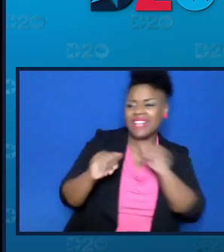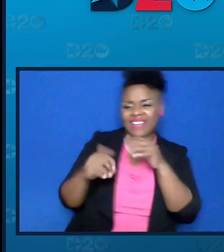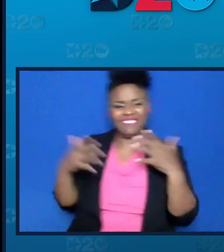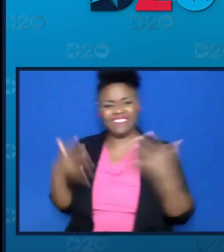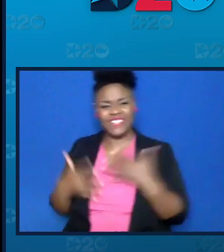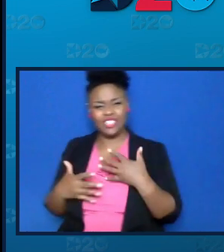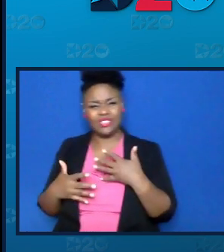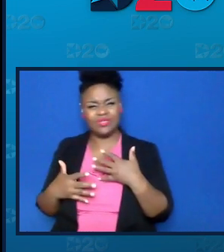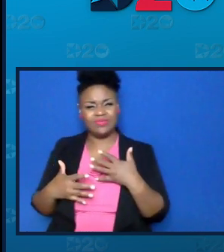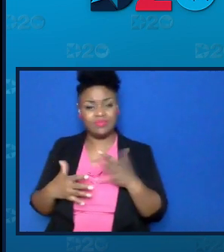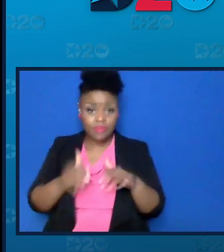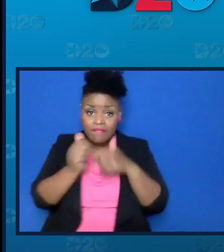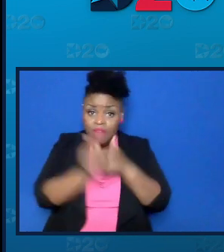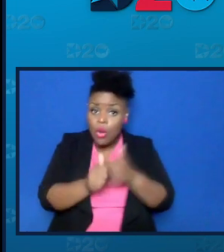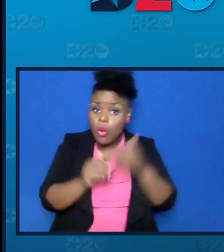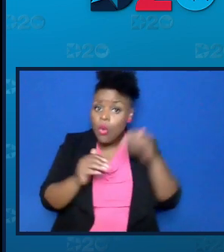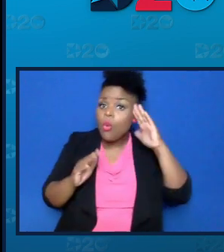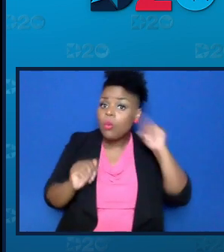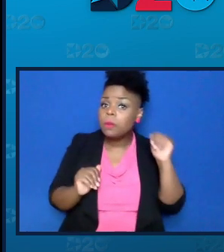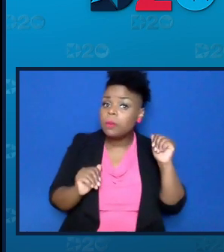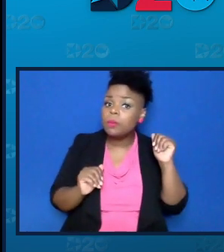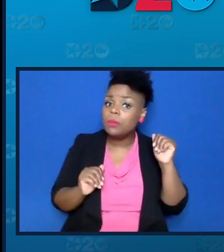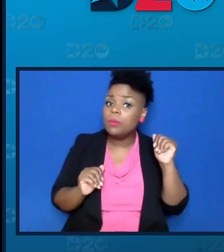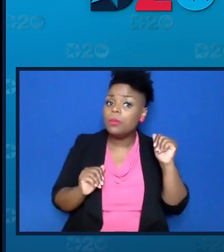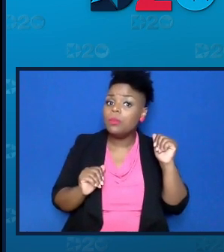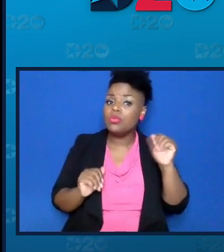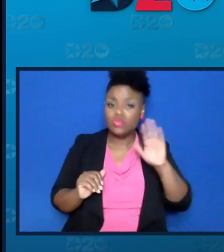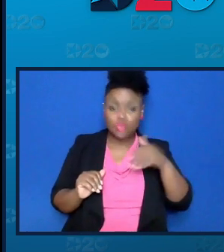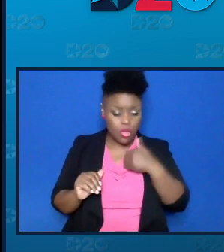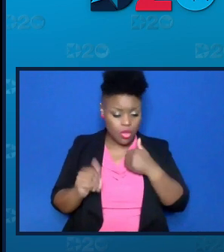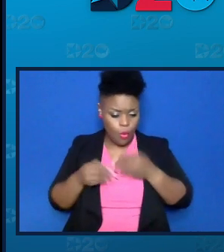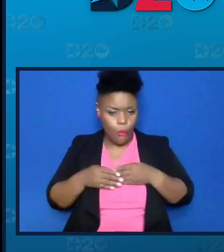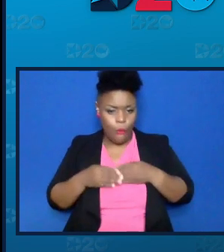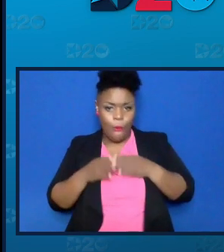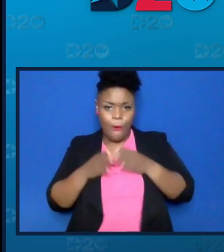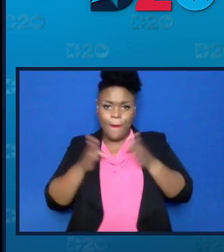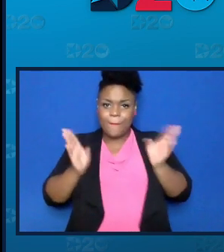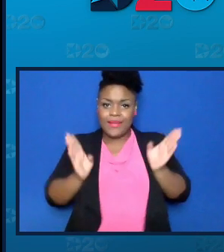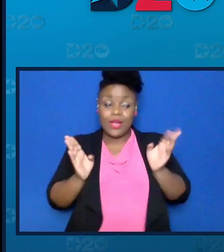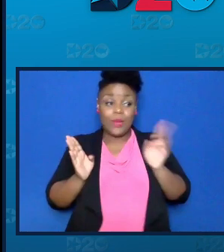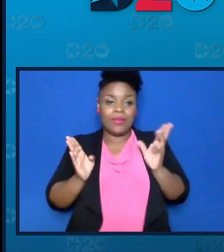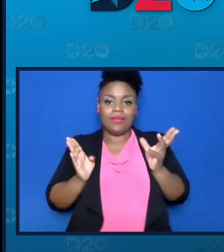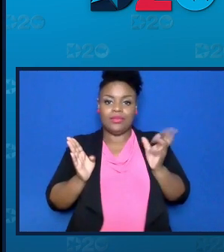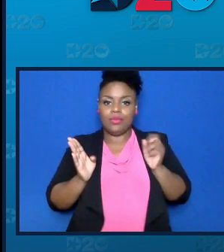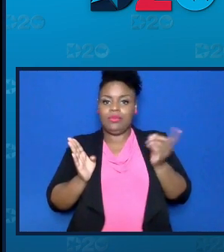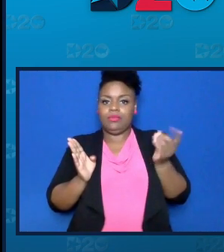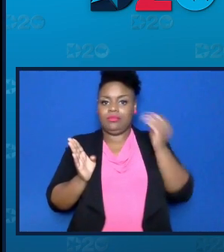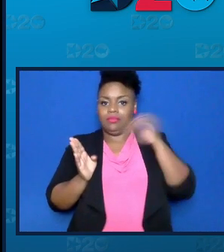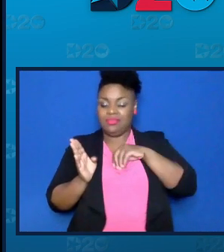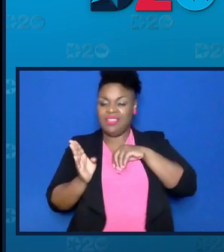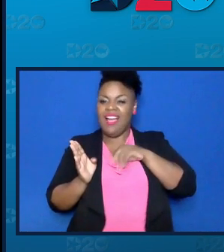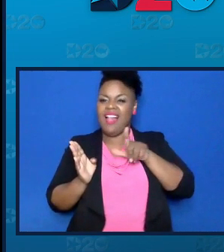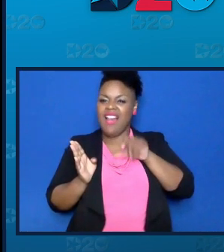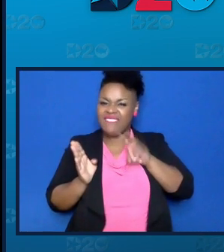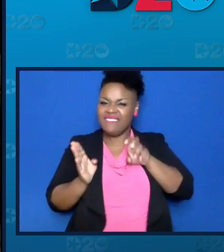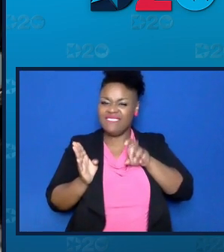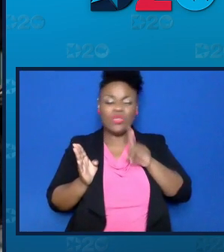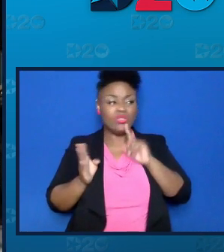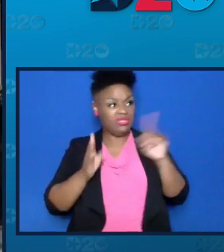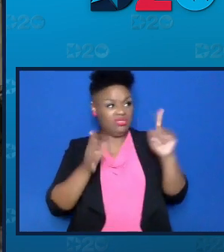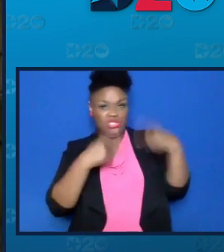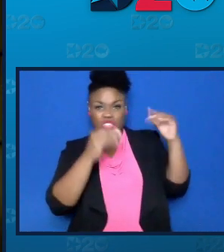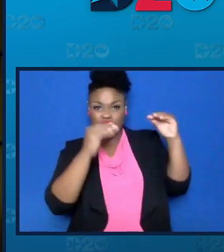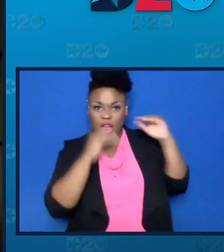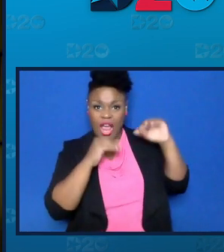hope, we open our souls to the power of love. We've been taught to love our neighbors as